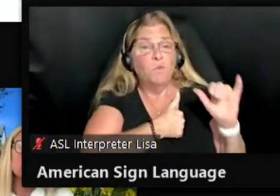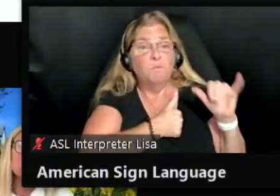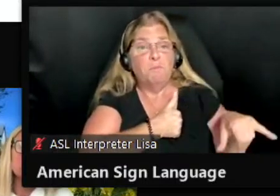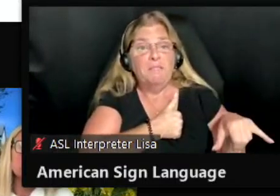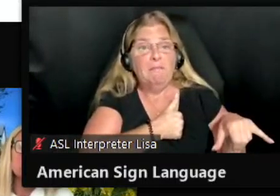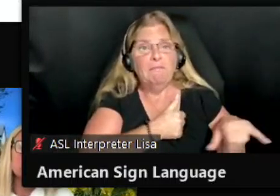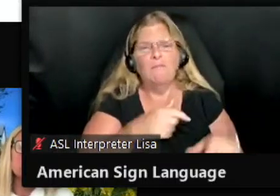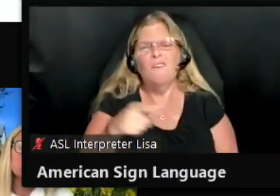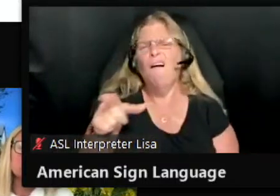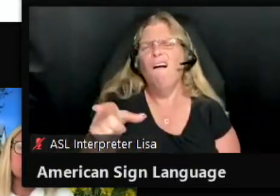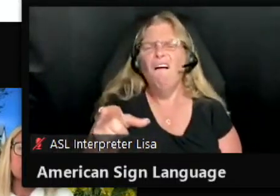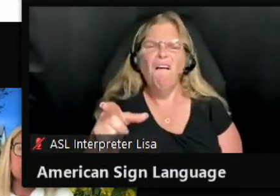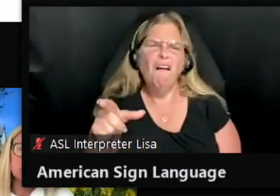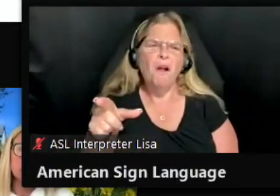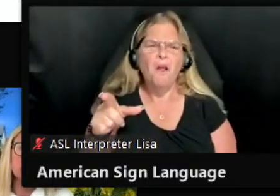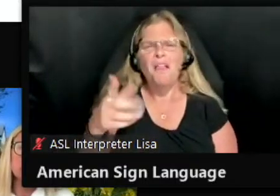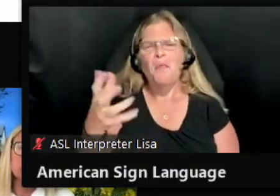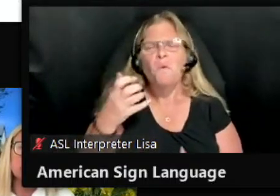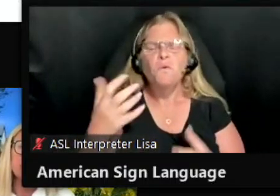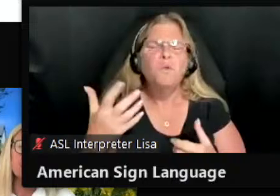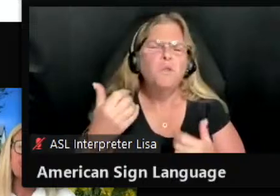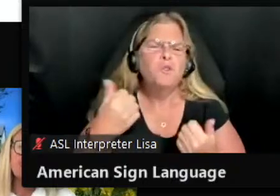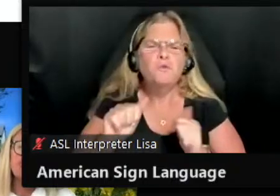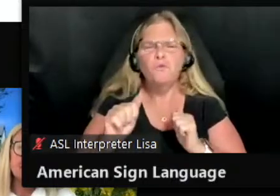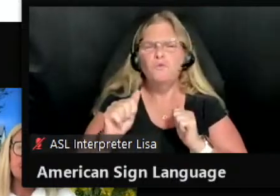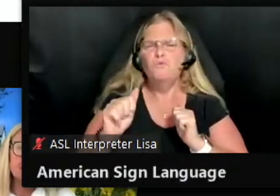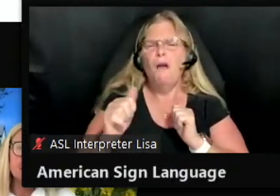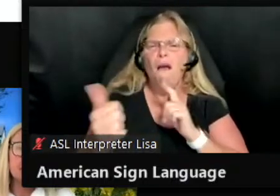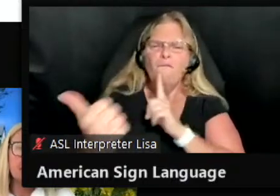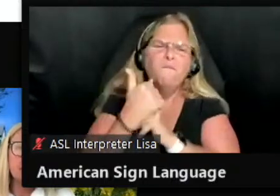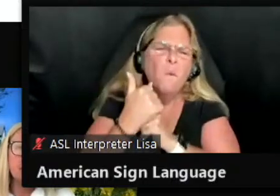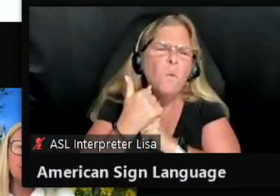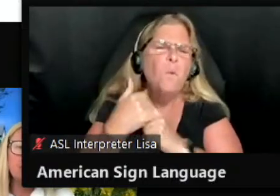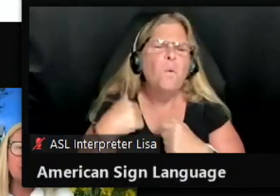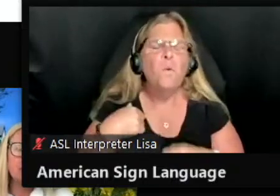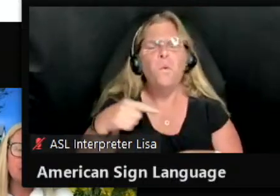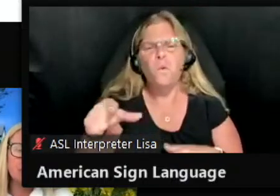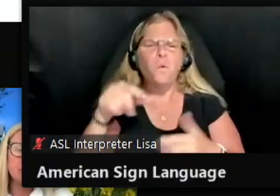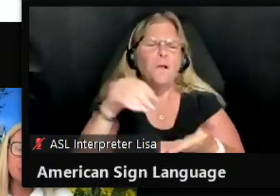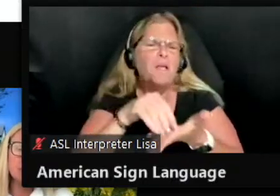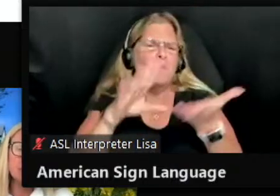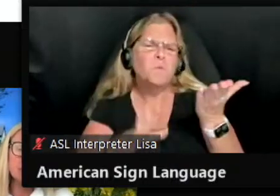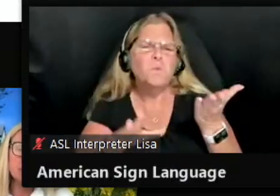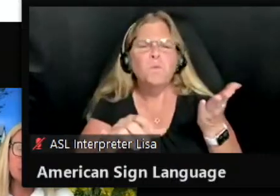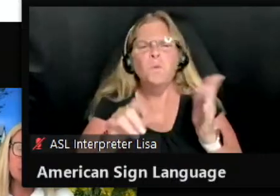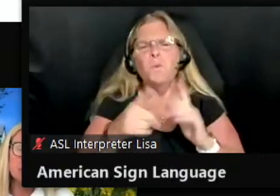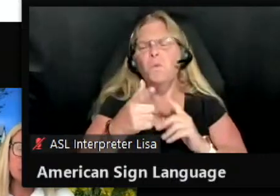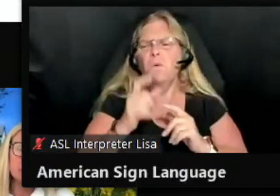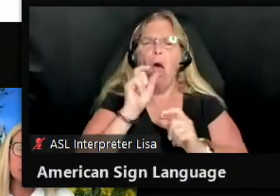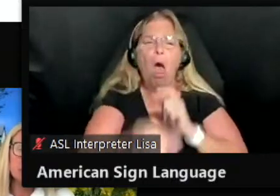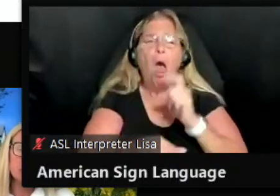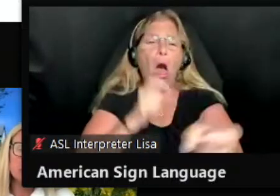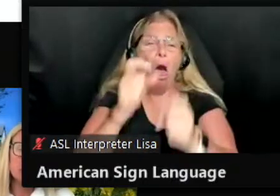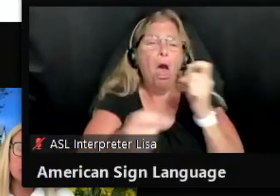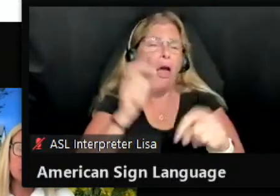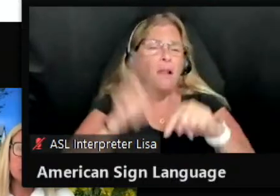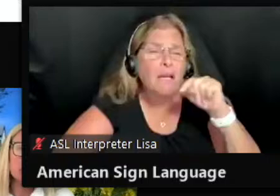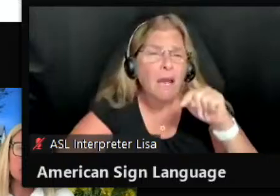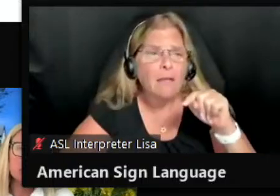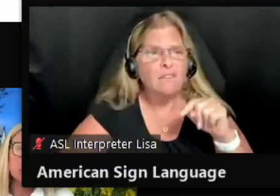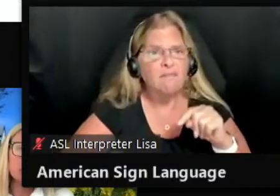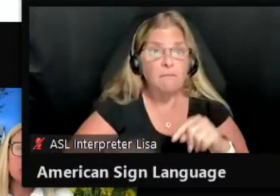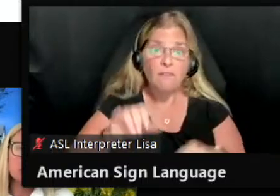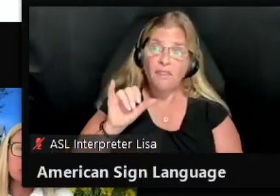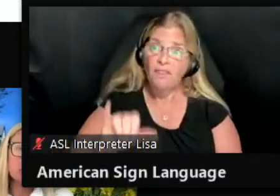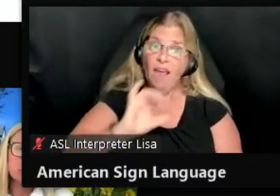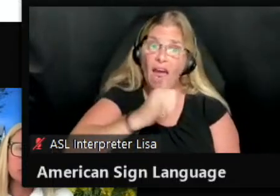trying to get one over on me, or he can't just keep getting his way, that is a really